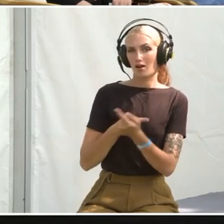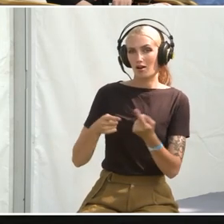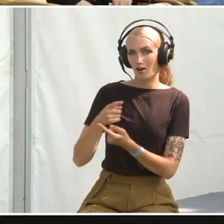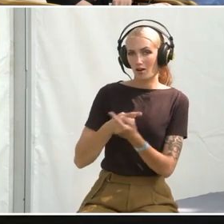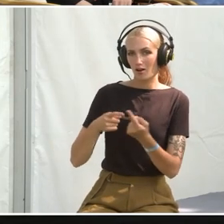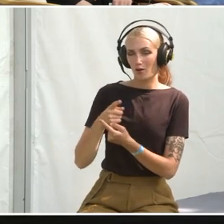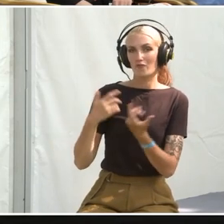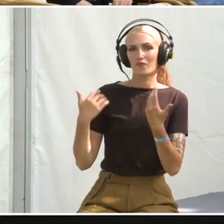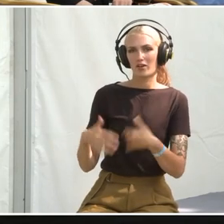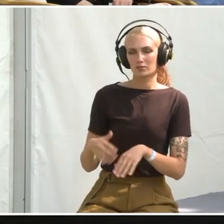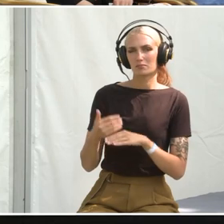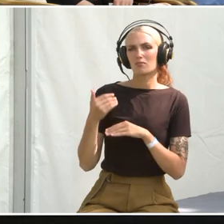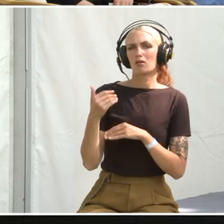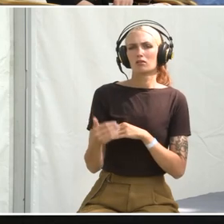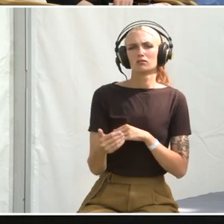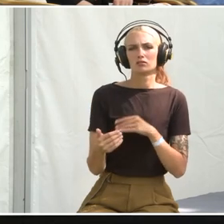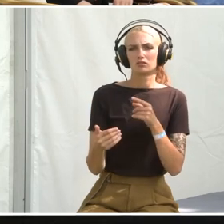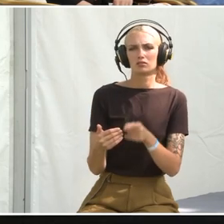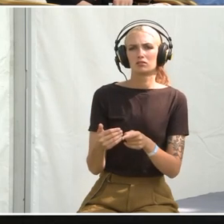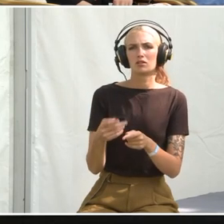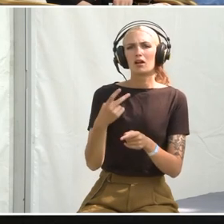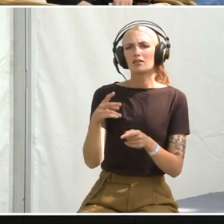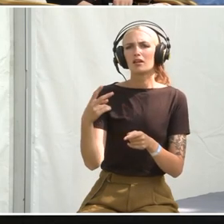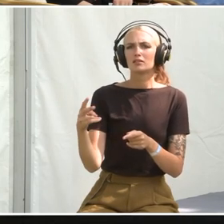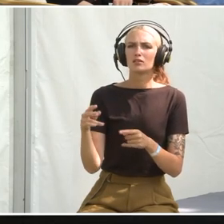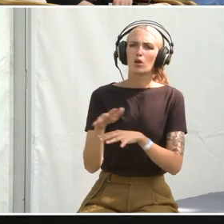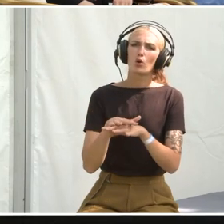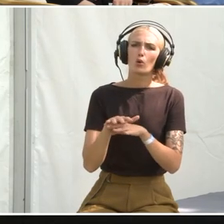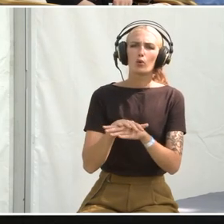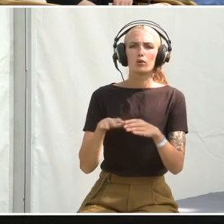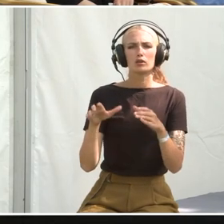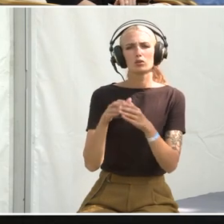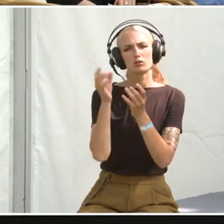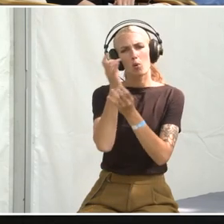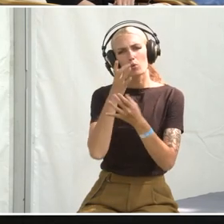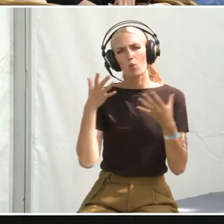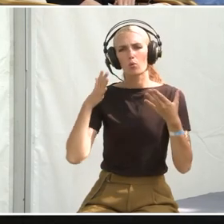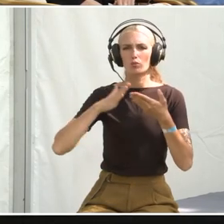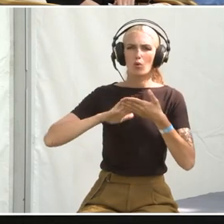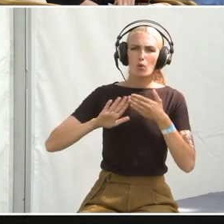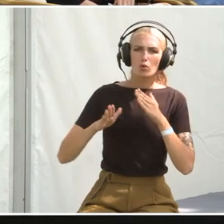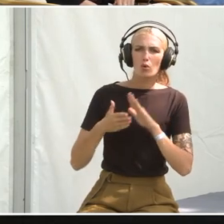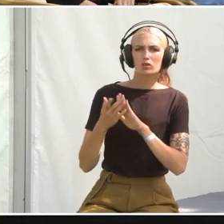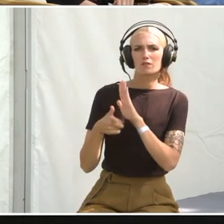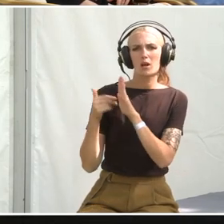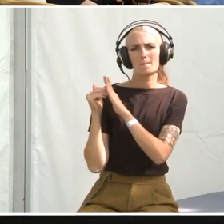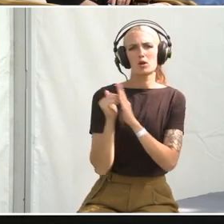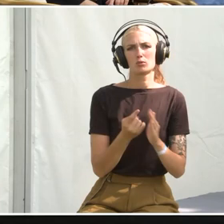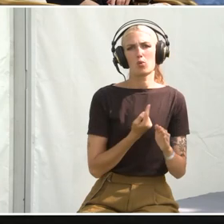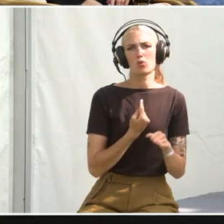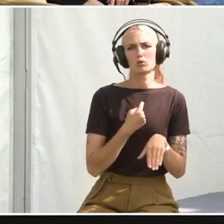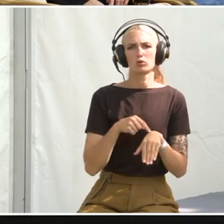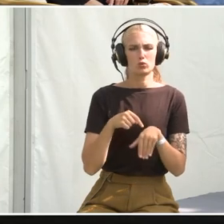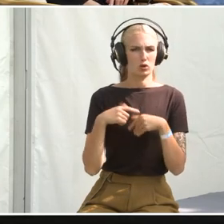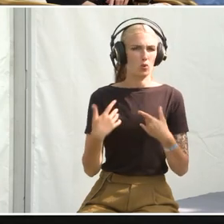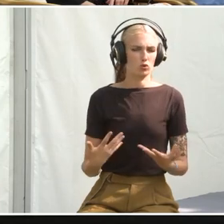be touching upon some of the other both societal, cultural factors that could be part of the explanation